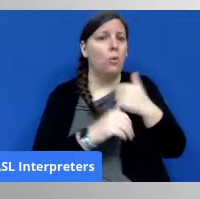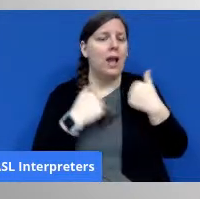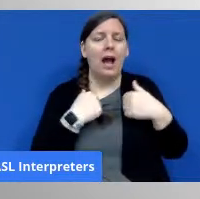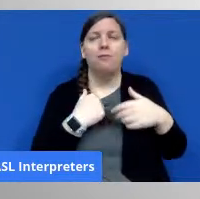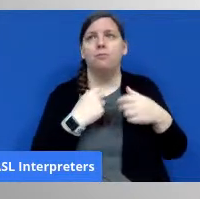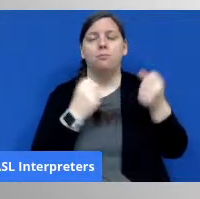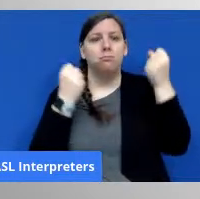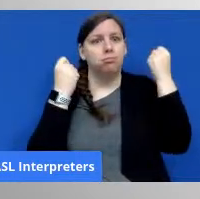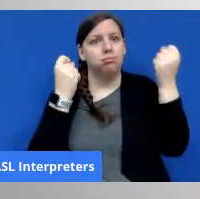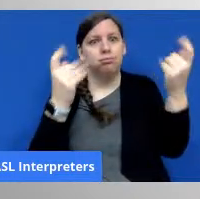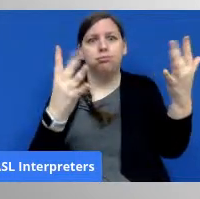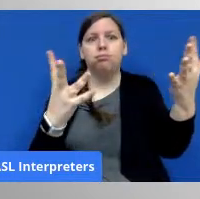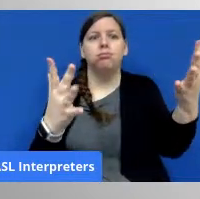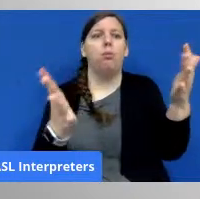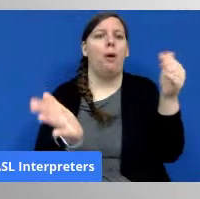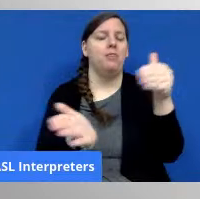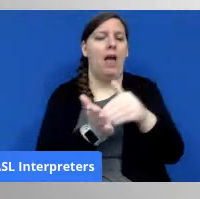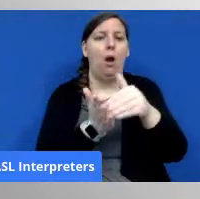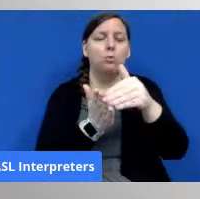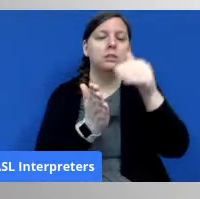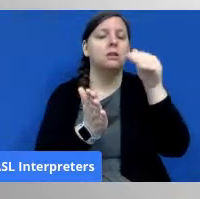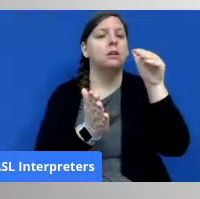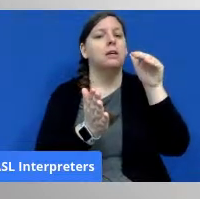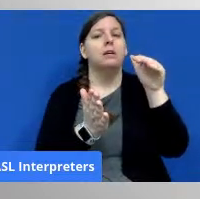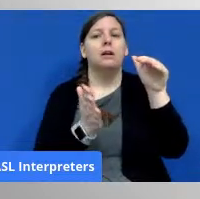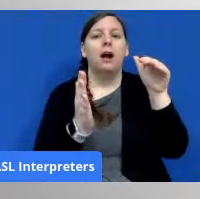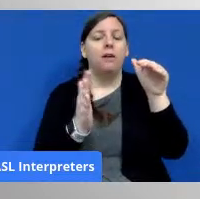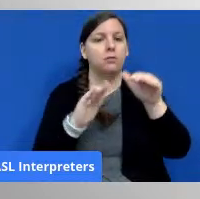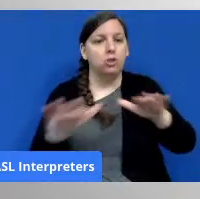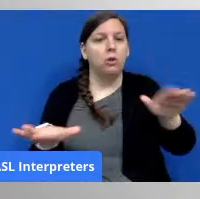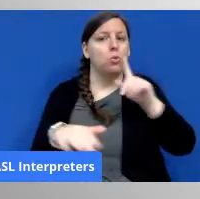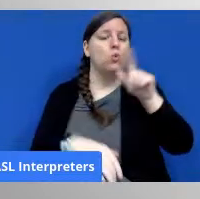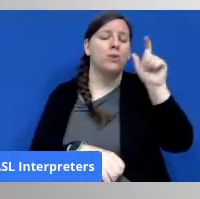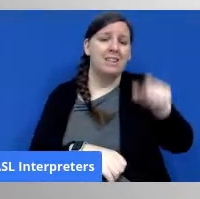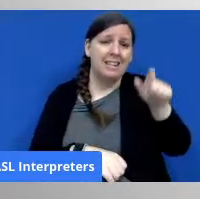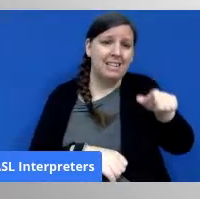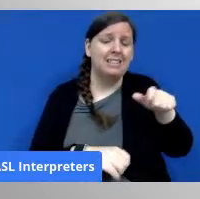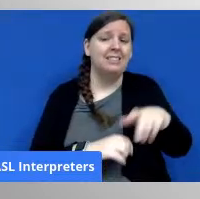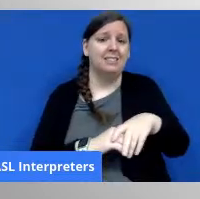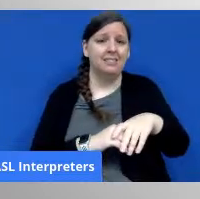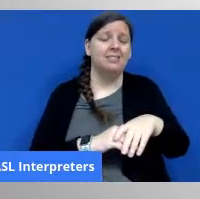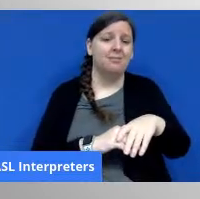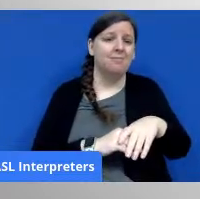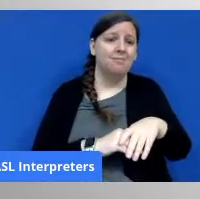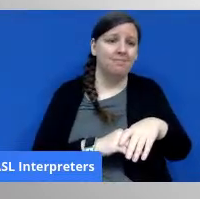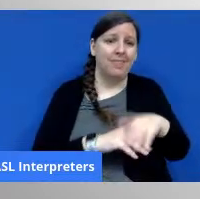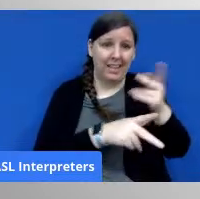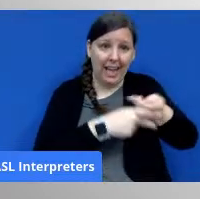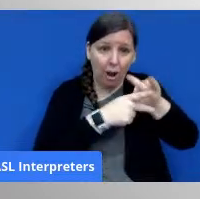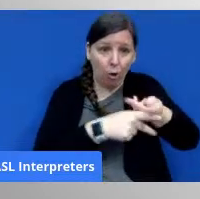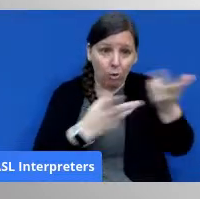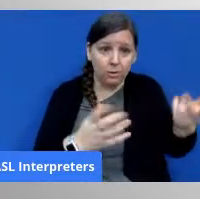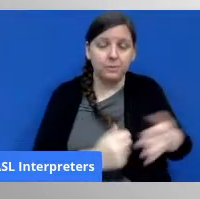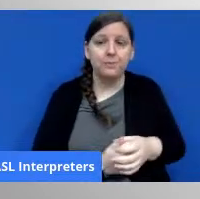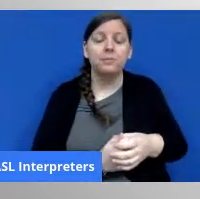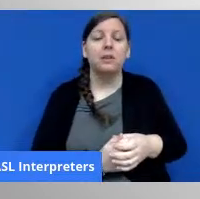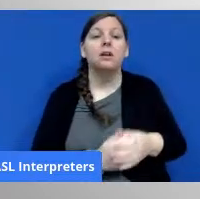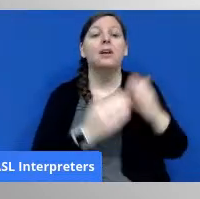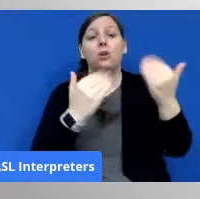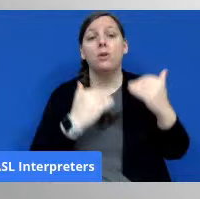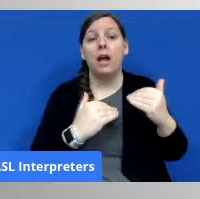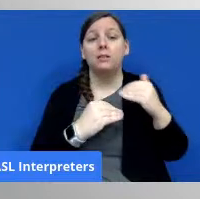thousands of children in this county who need child care. To the next question about